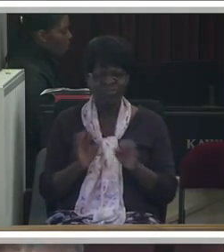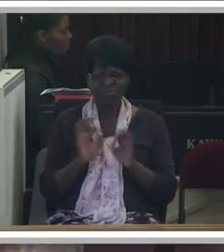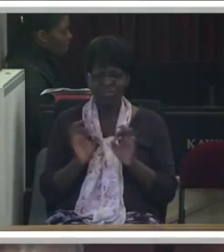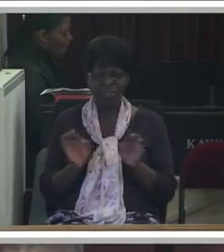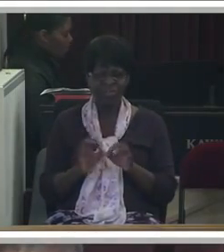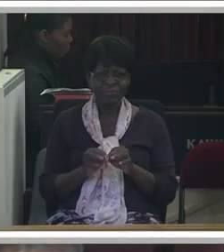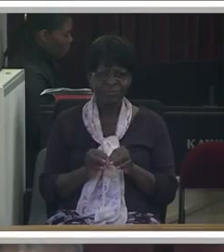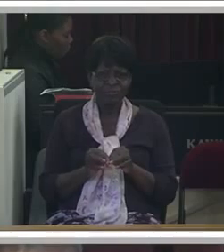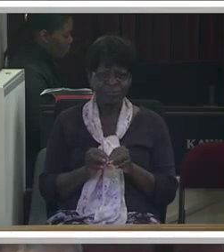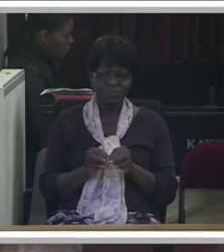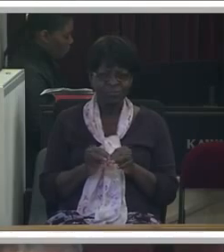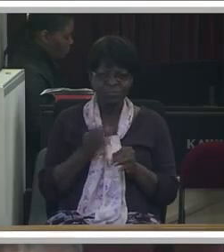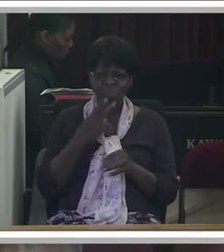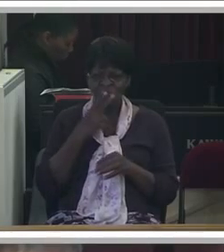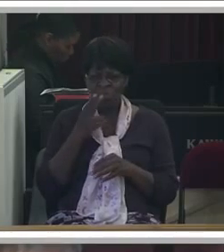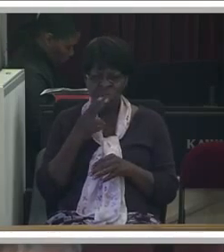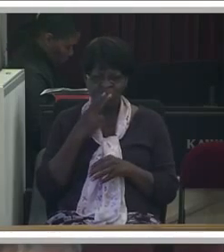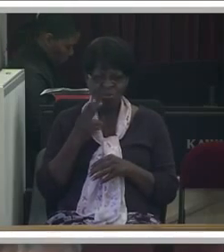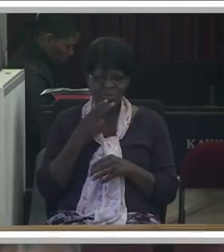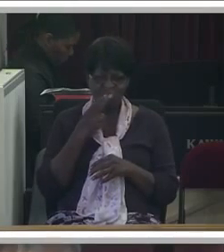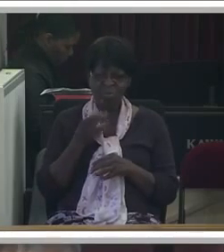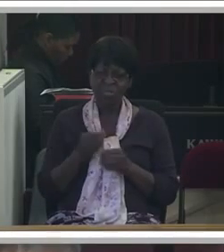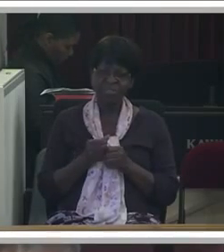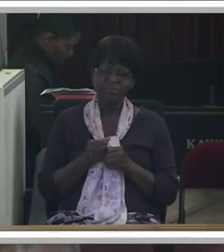There were no cigarette smoke in the air.